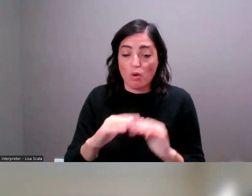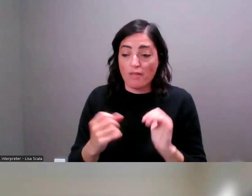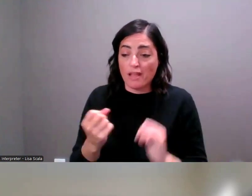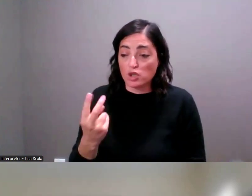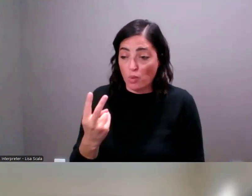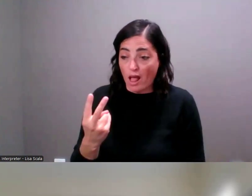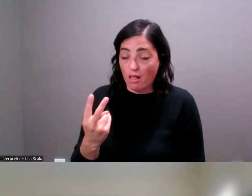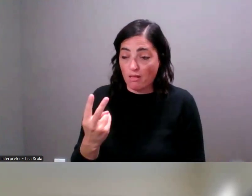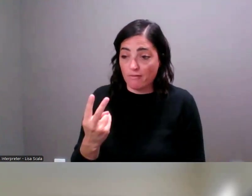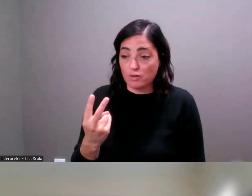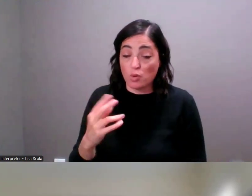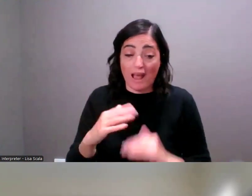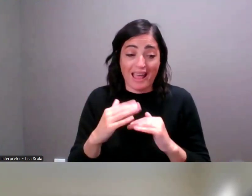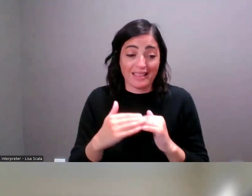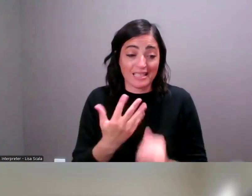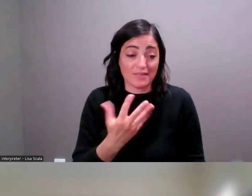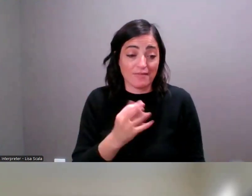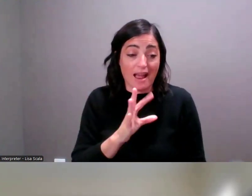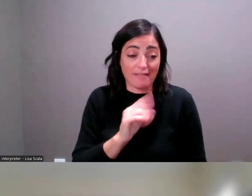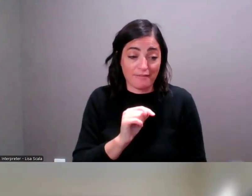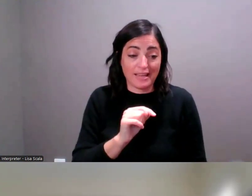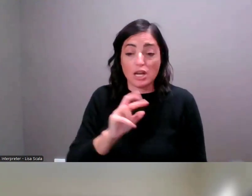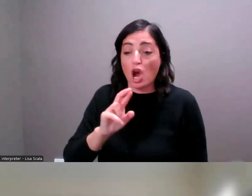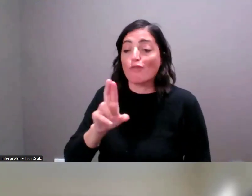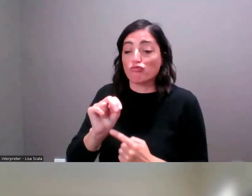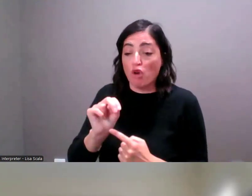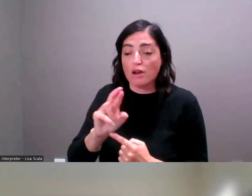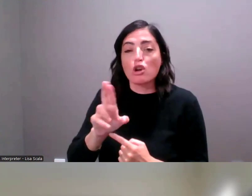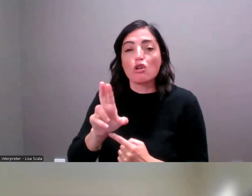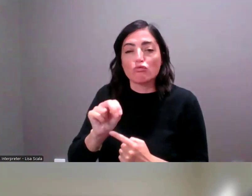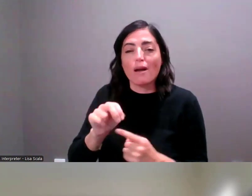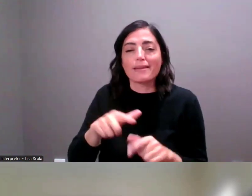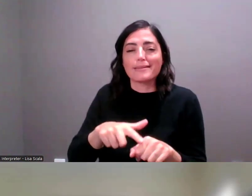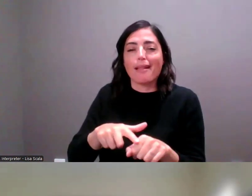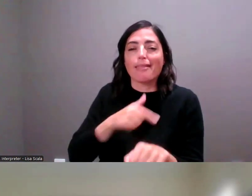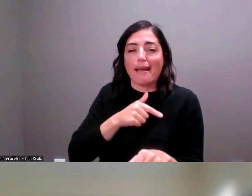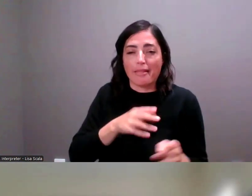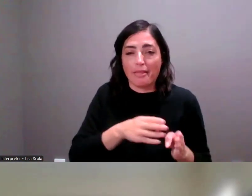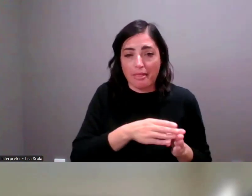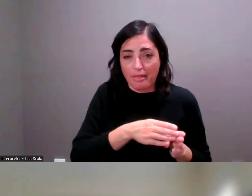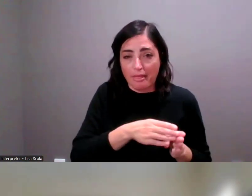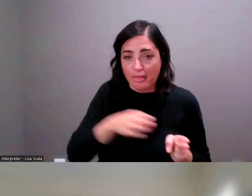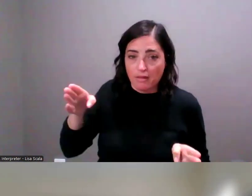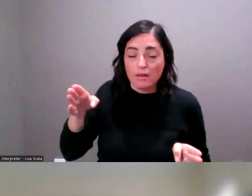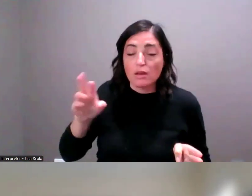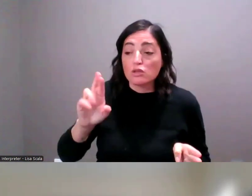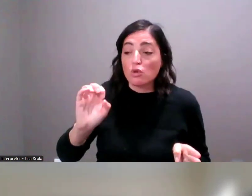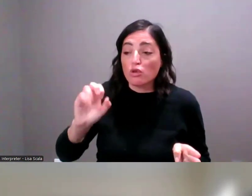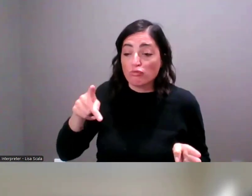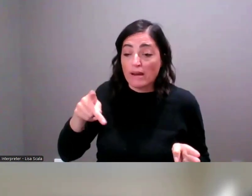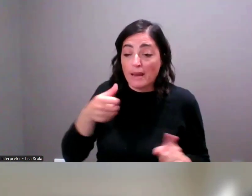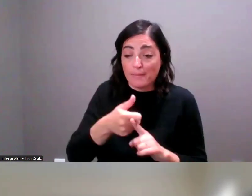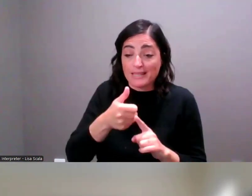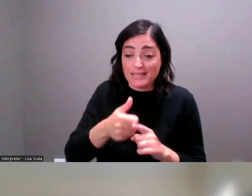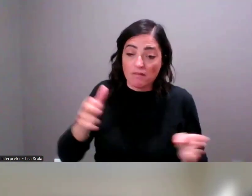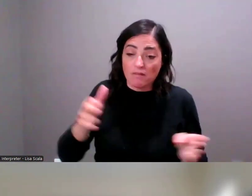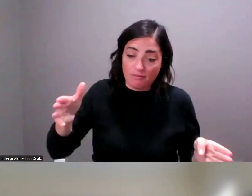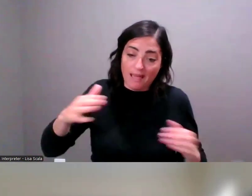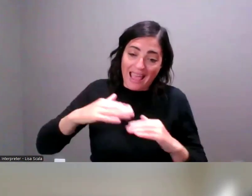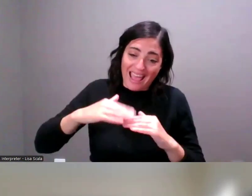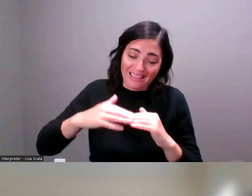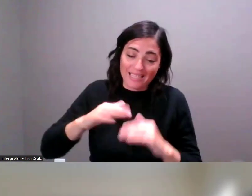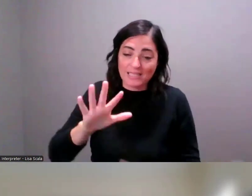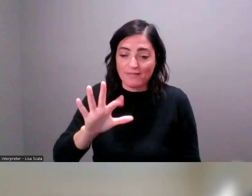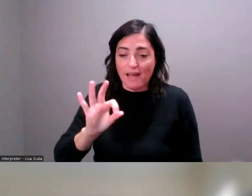translate to at least 5 feet of run. Run is the length. So the ramp itself would need to be at least 5